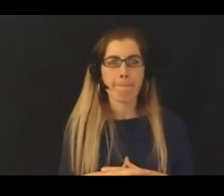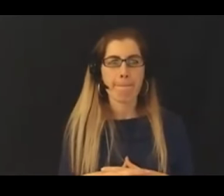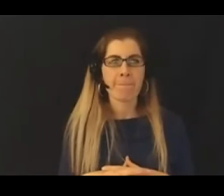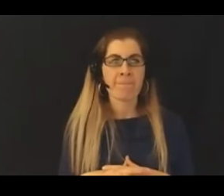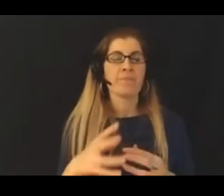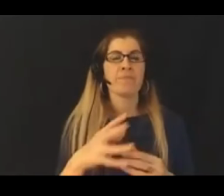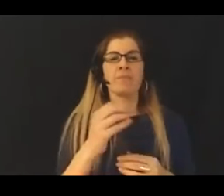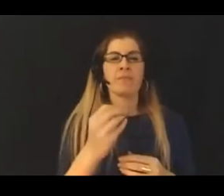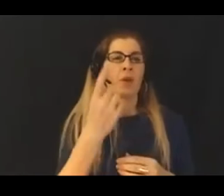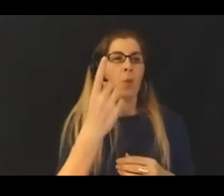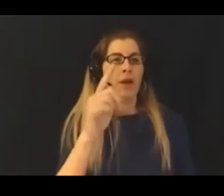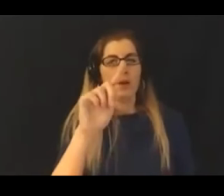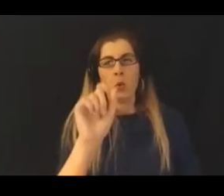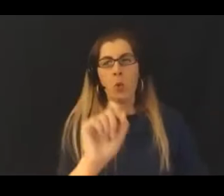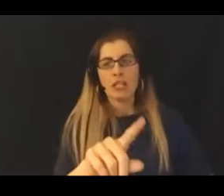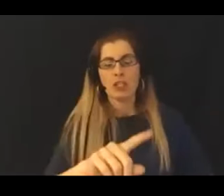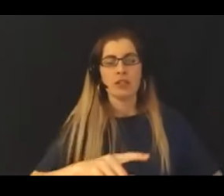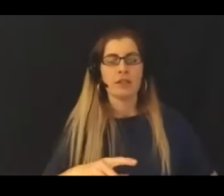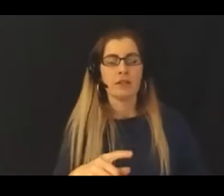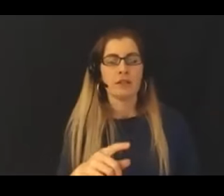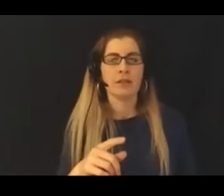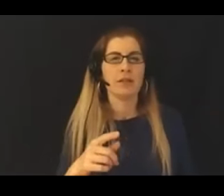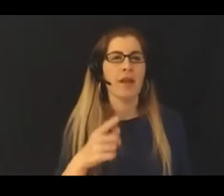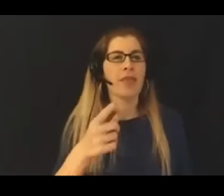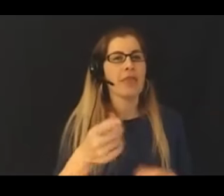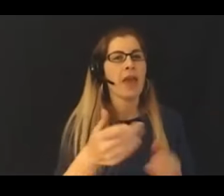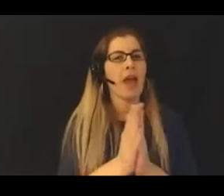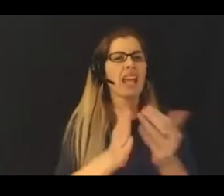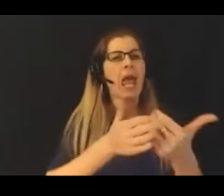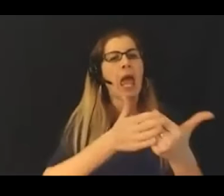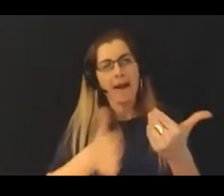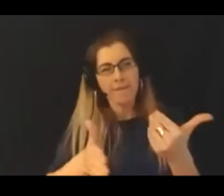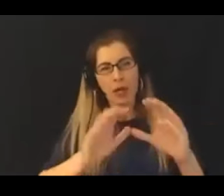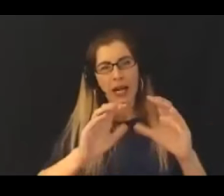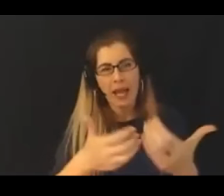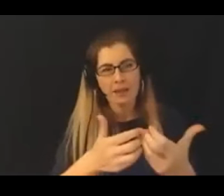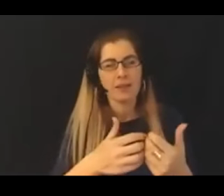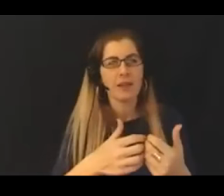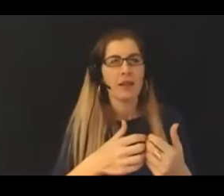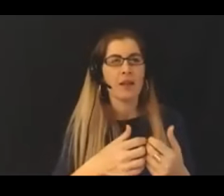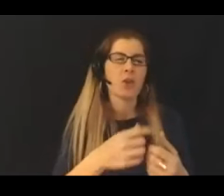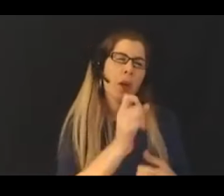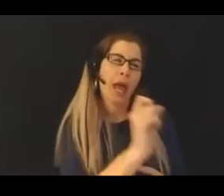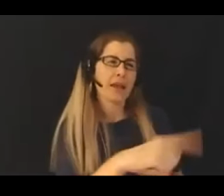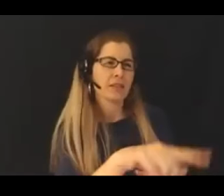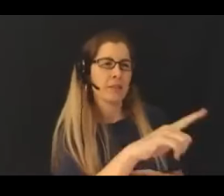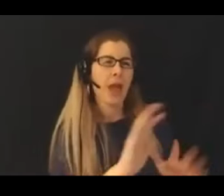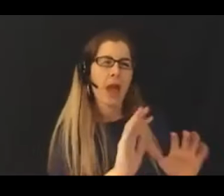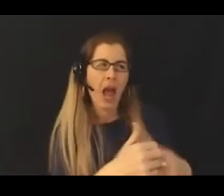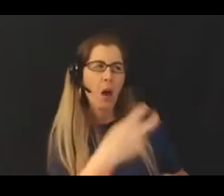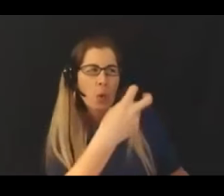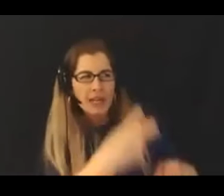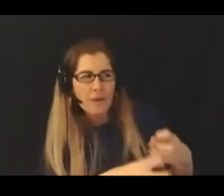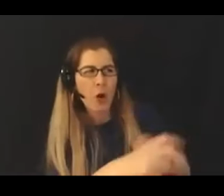And one of the questions I asked them, just at their post-test experience, so on a scale from 1 to 10, how difficult did you find